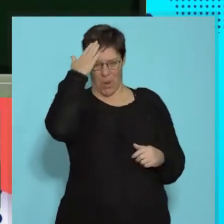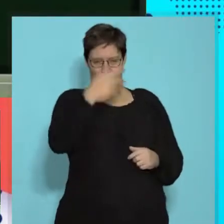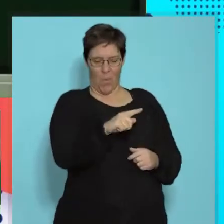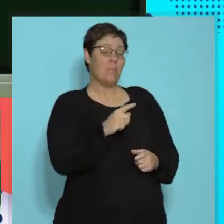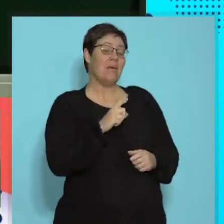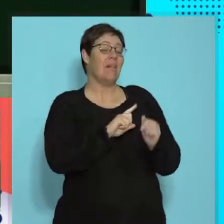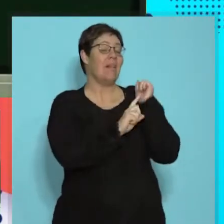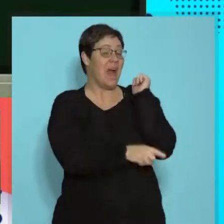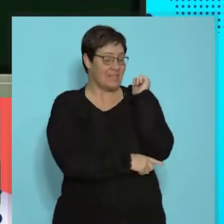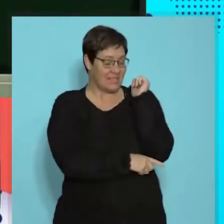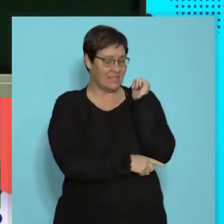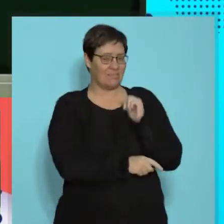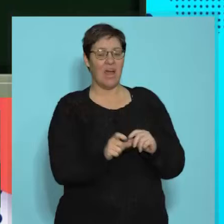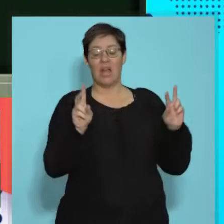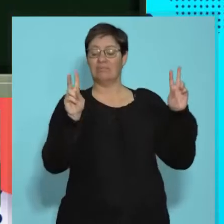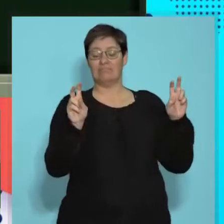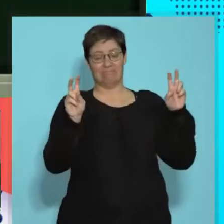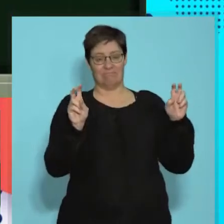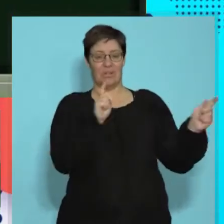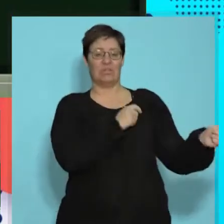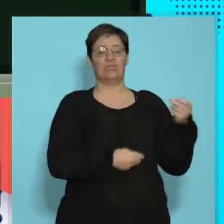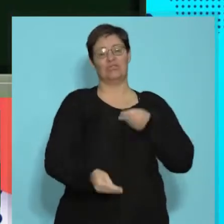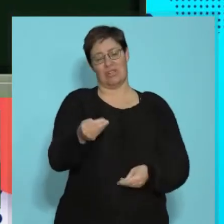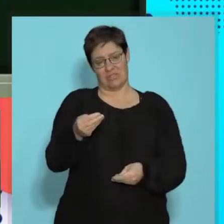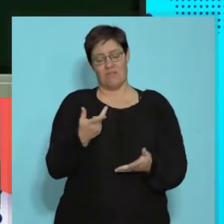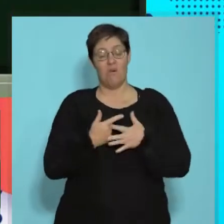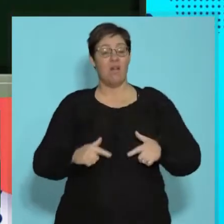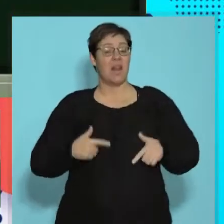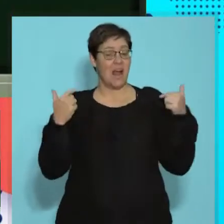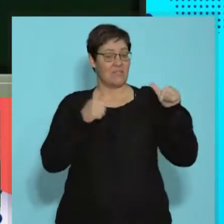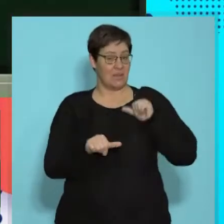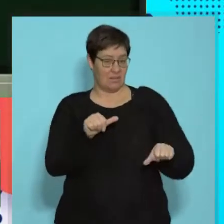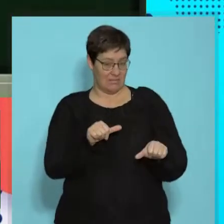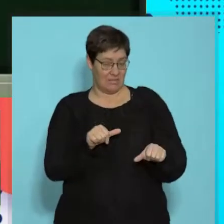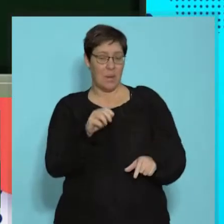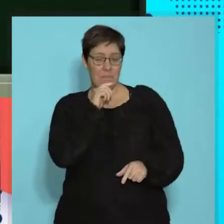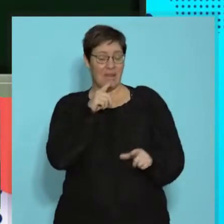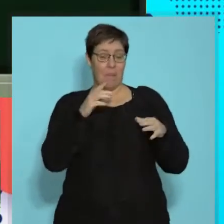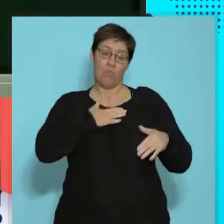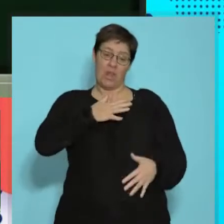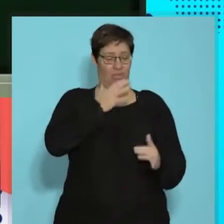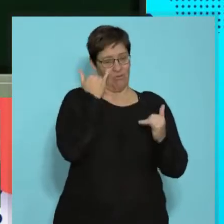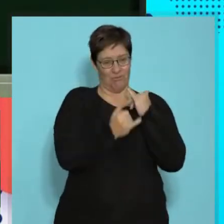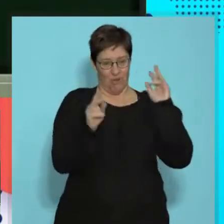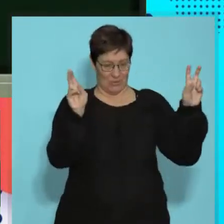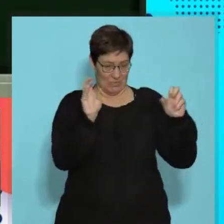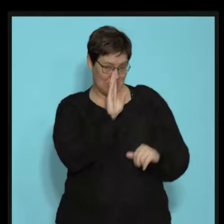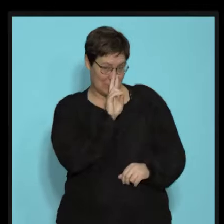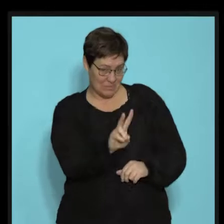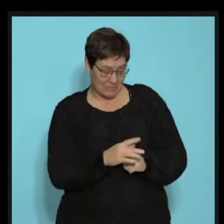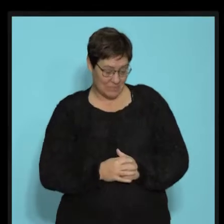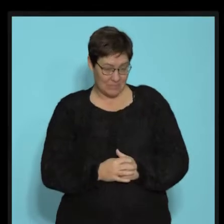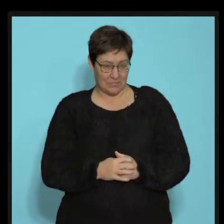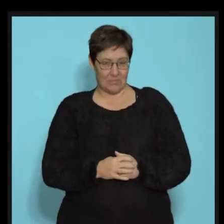to have to replace it with a new term that is obviously for life science far more correct.